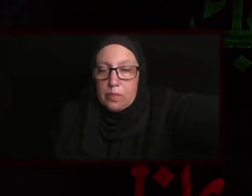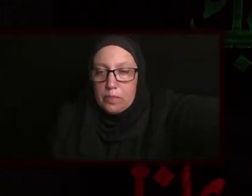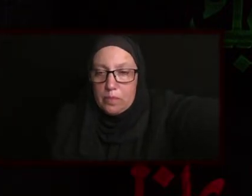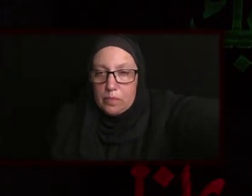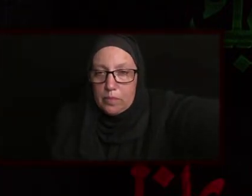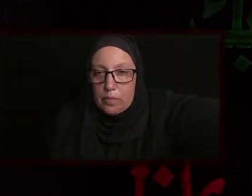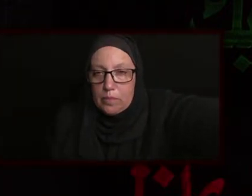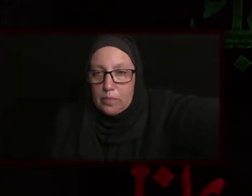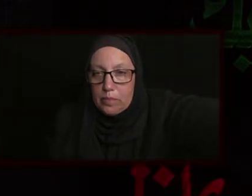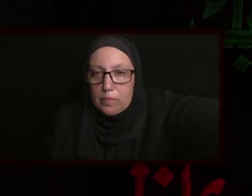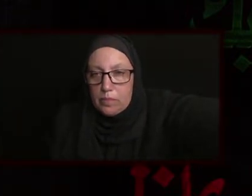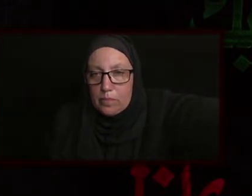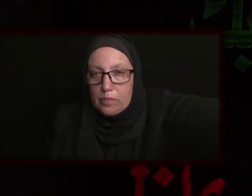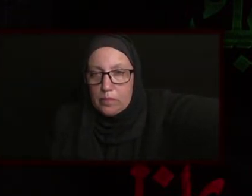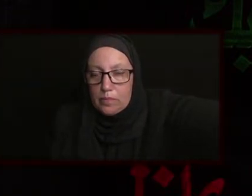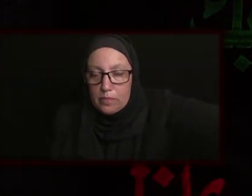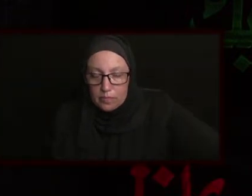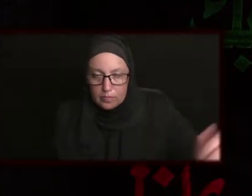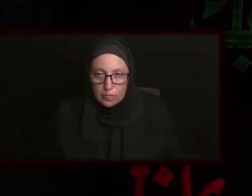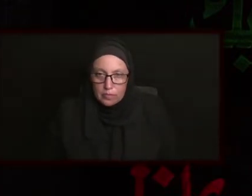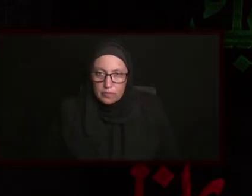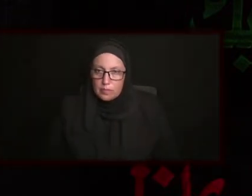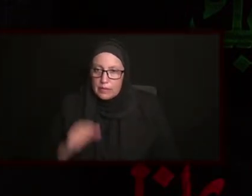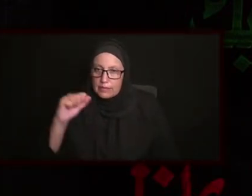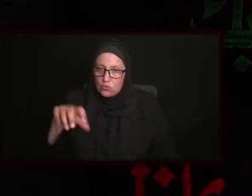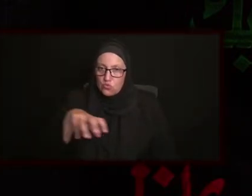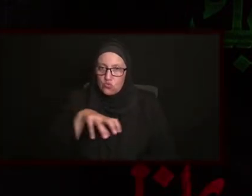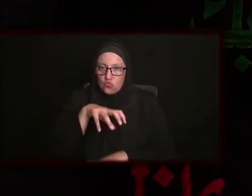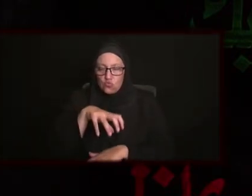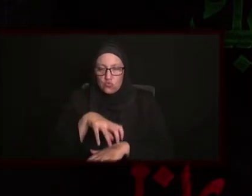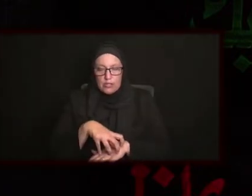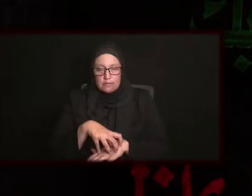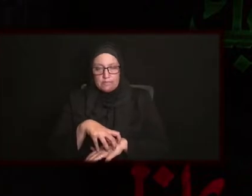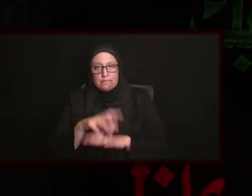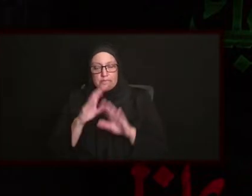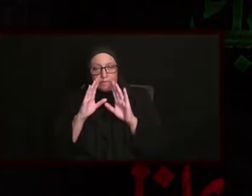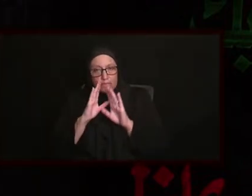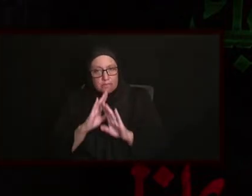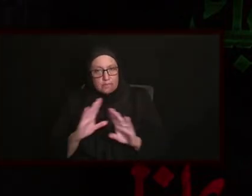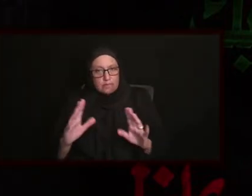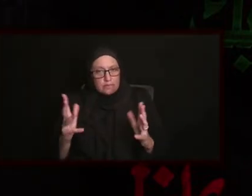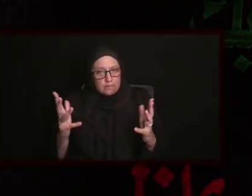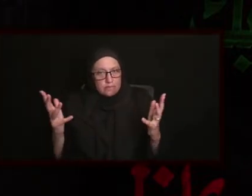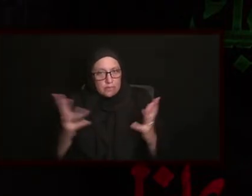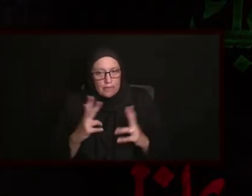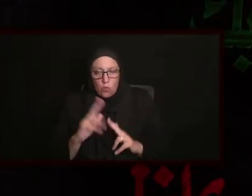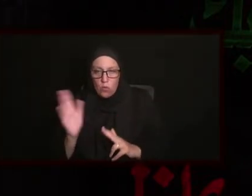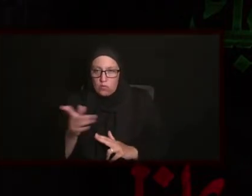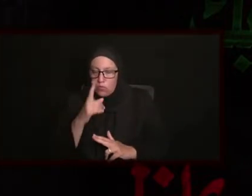shrine is a sanctuary for all his lovers, for all the believers.